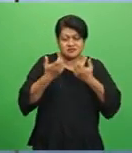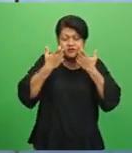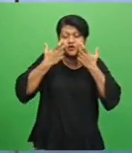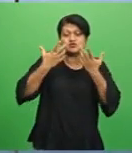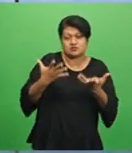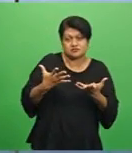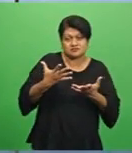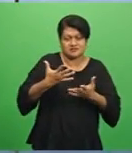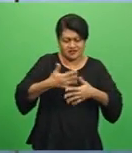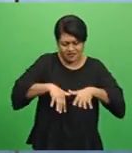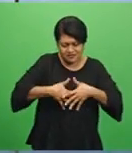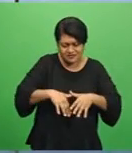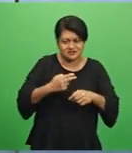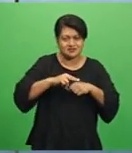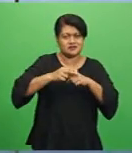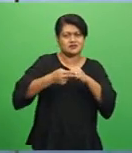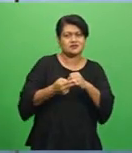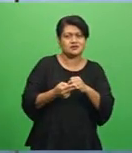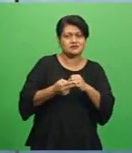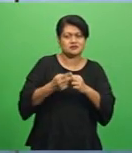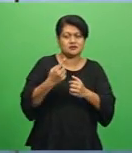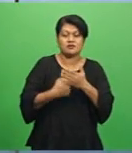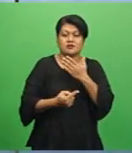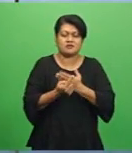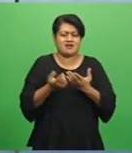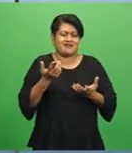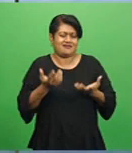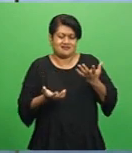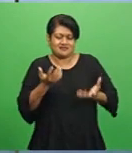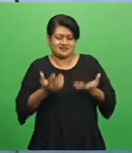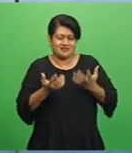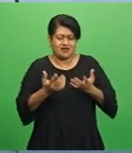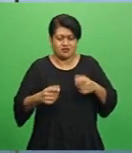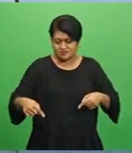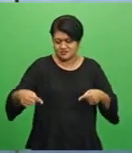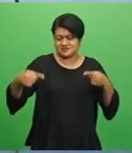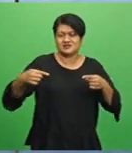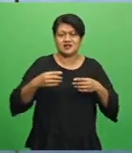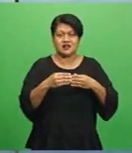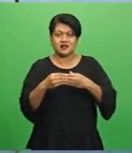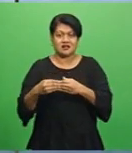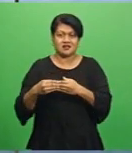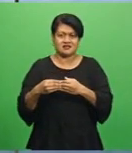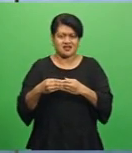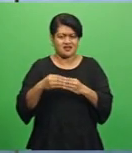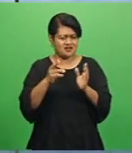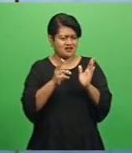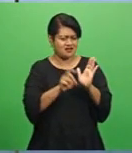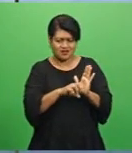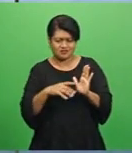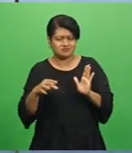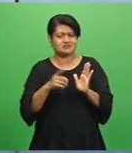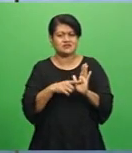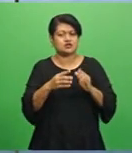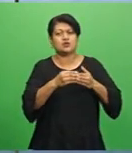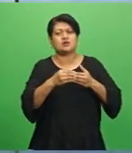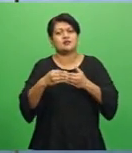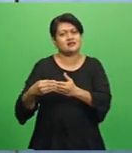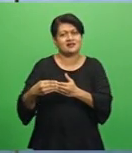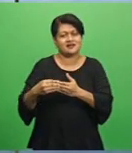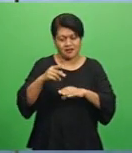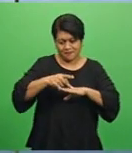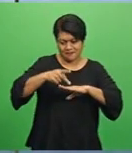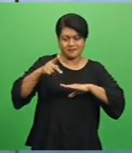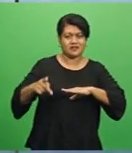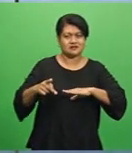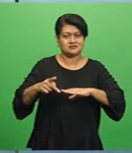News that he had doubted the ability of opposition leader Ratu Naingama Lalambalavu to lead them in parliament. In a